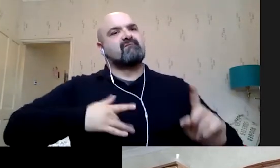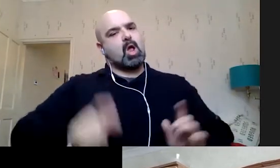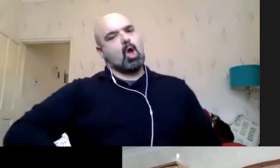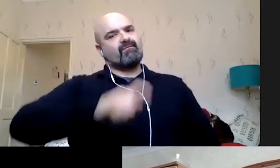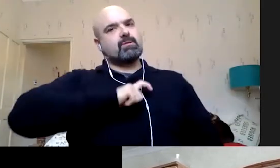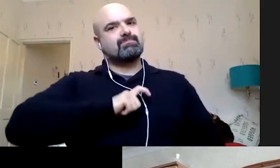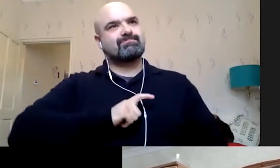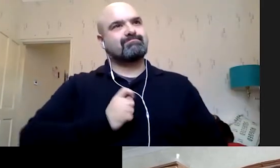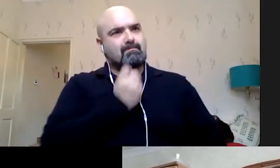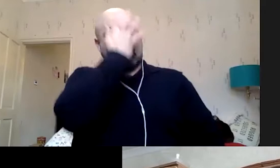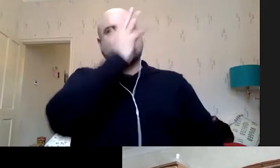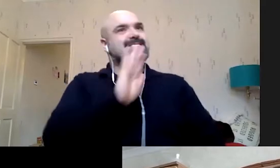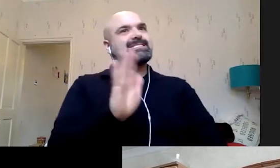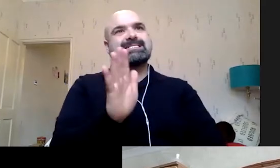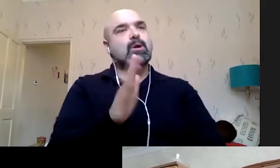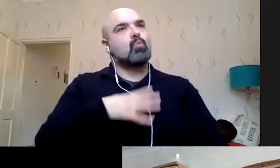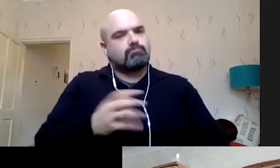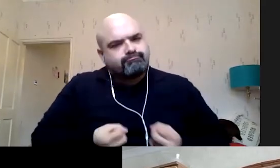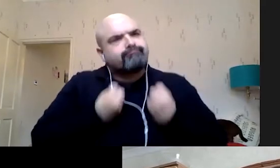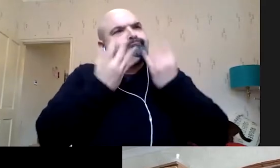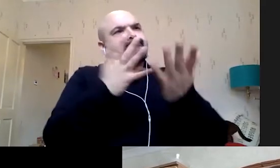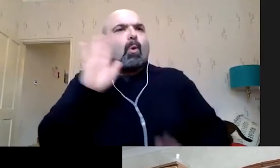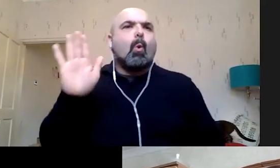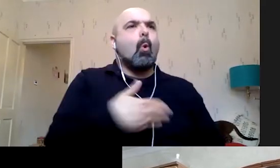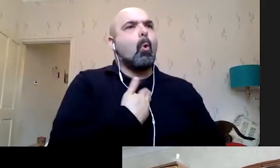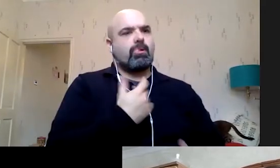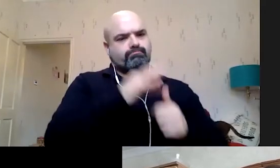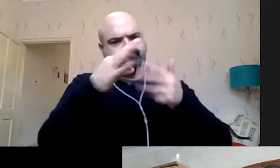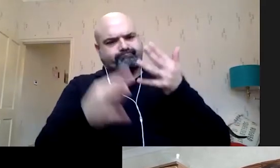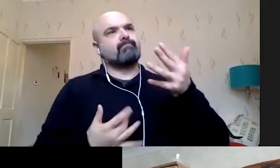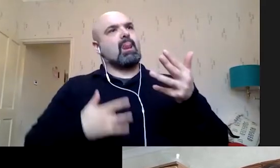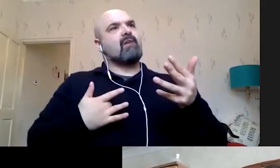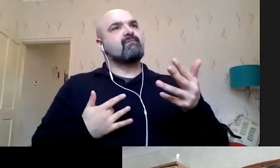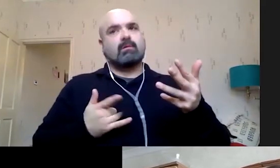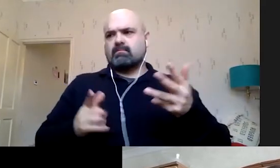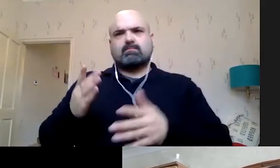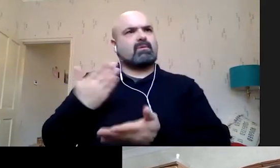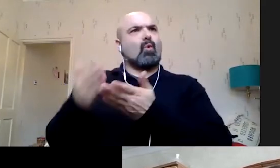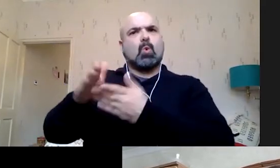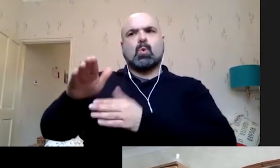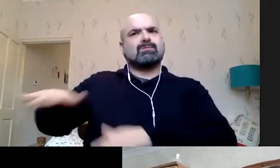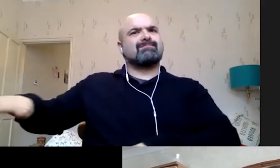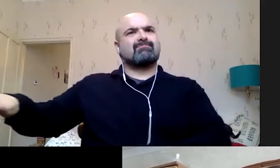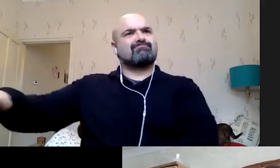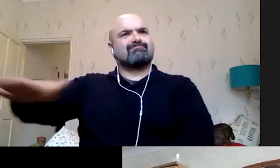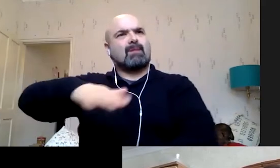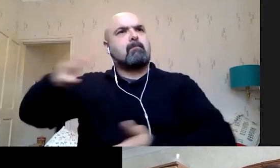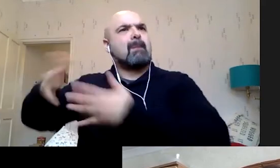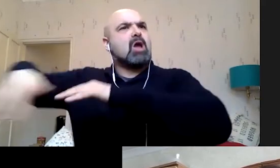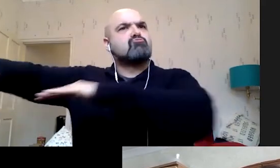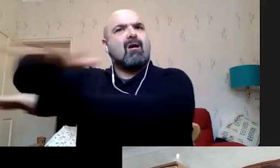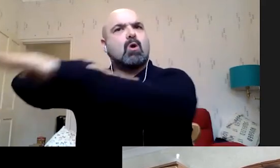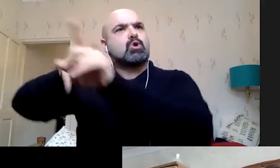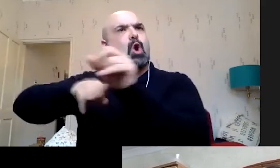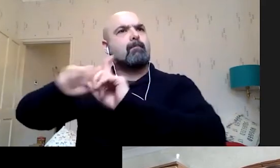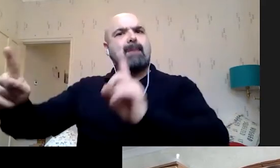to, you know, talk about all aspects that obviously young people talk about in the playground, but is often taboo in the